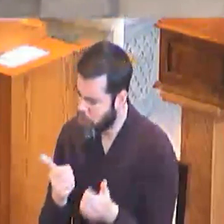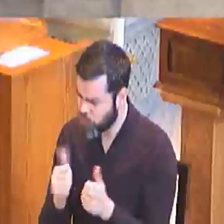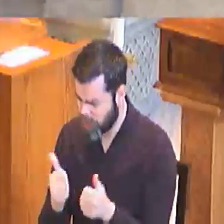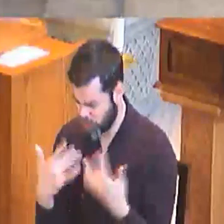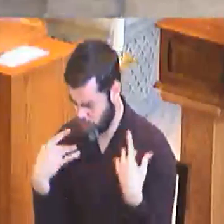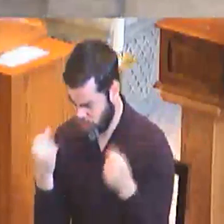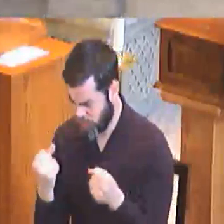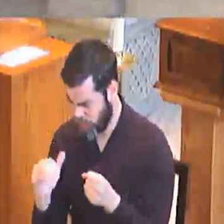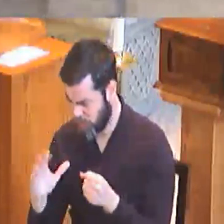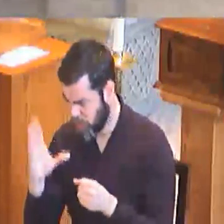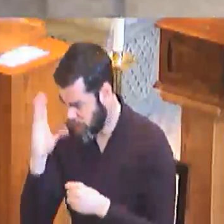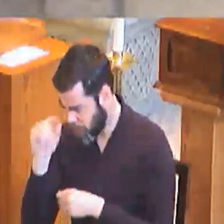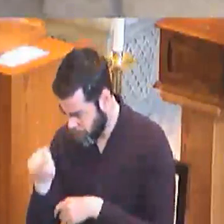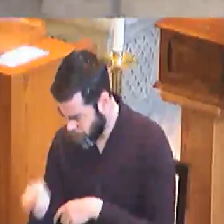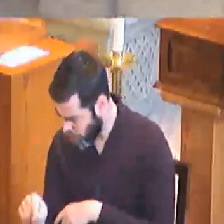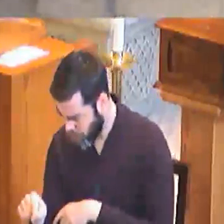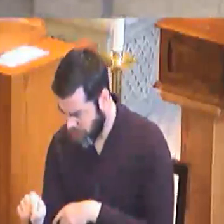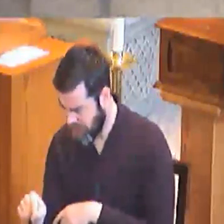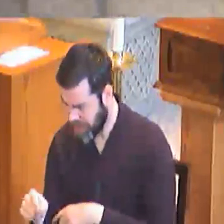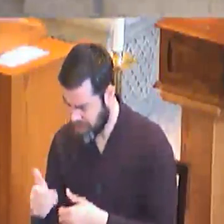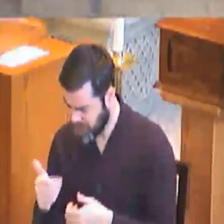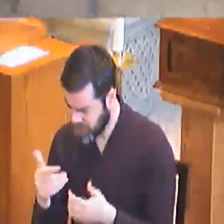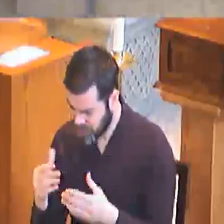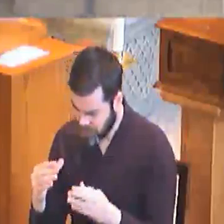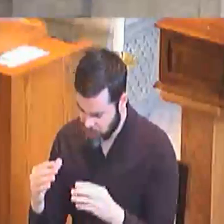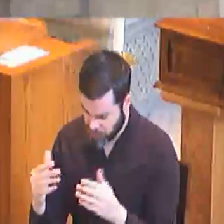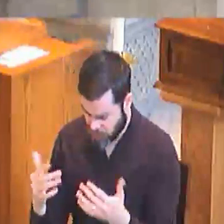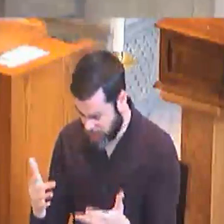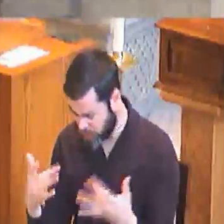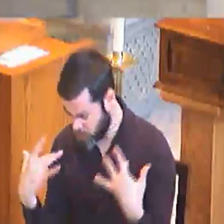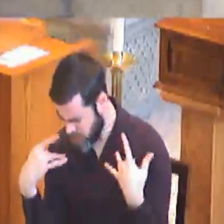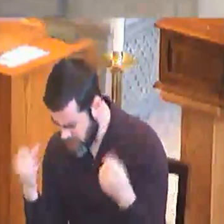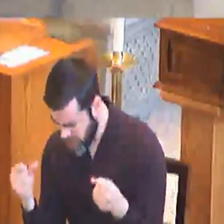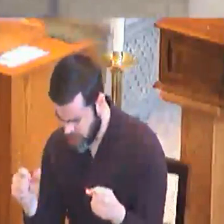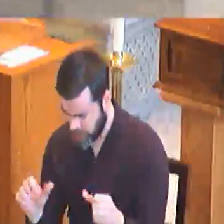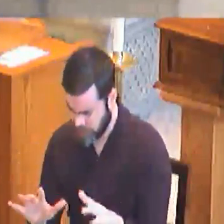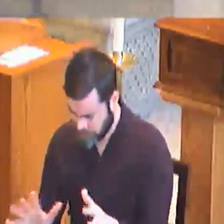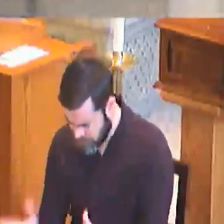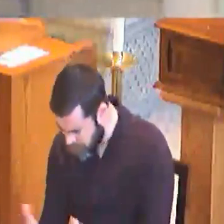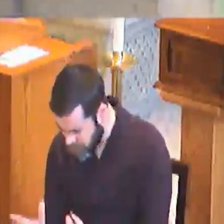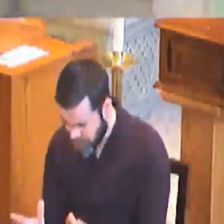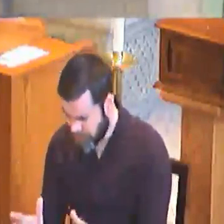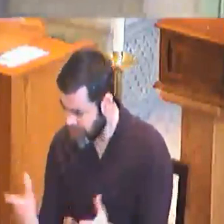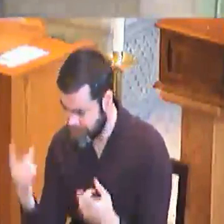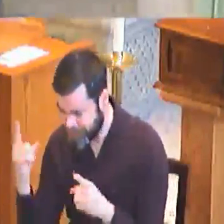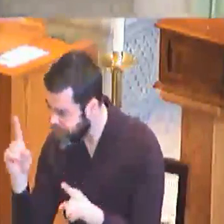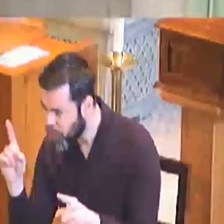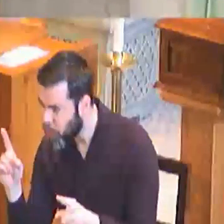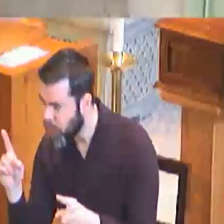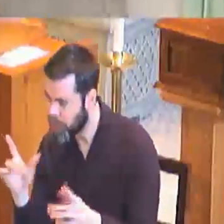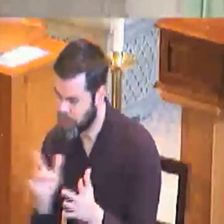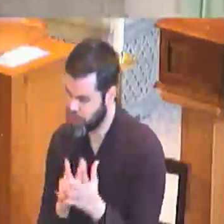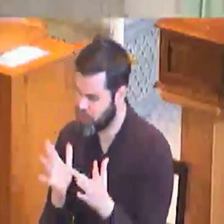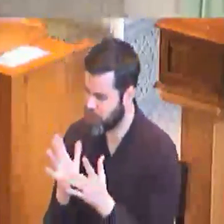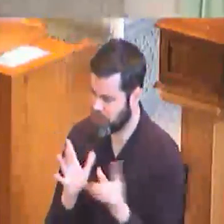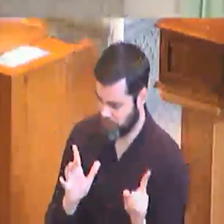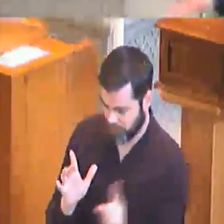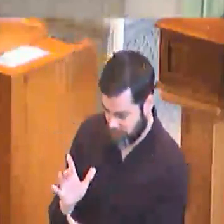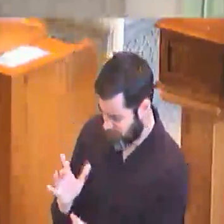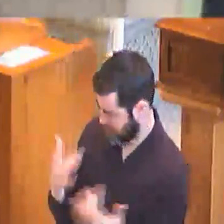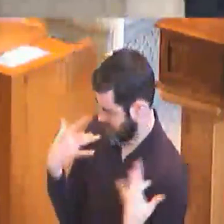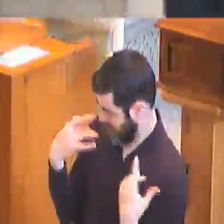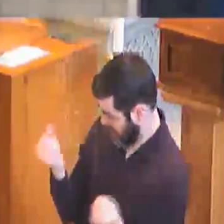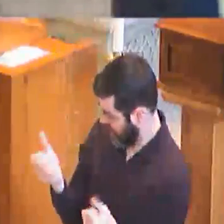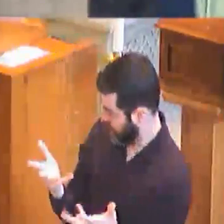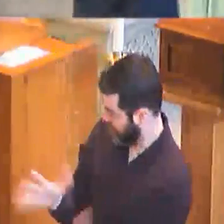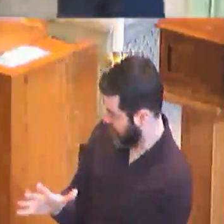had not succeeded. And of course, Jesus came and he has succeeded. And one of the disciples came to Jesus and said, well, why did